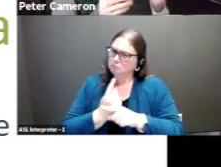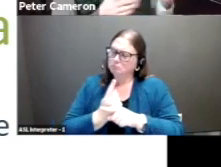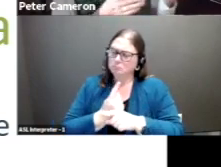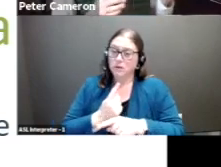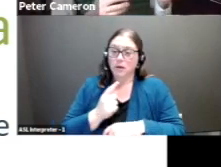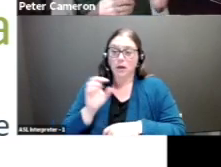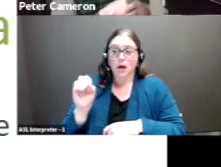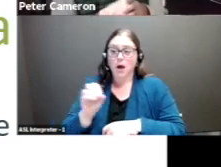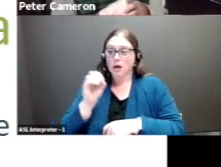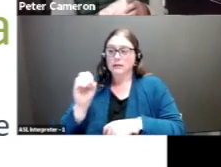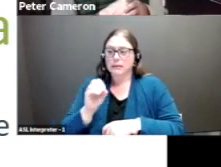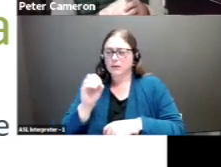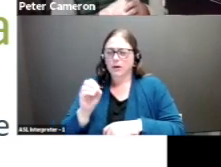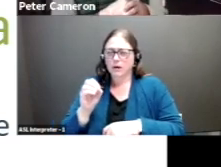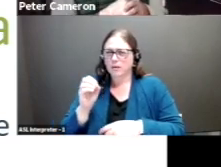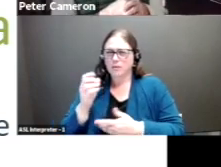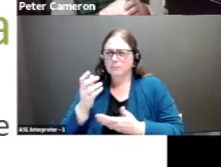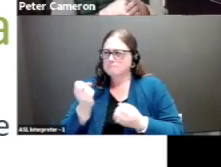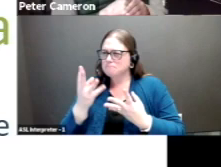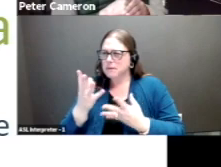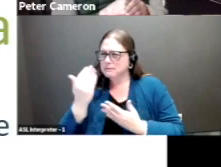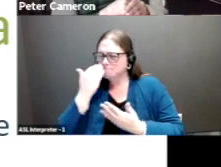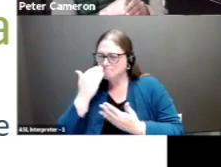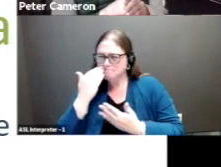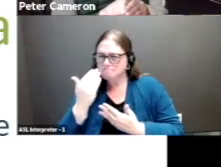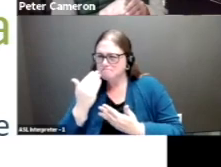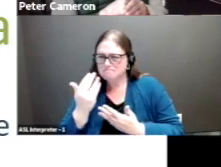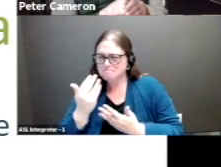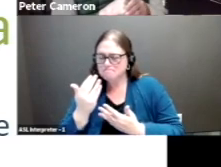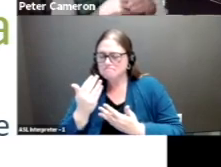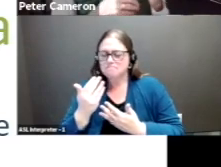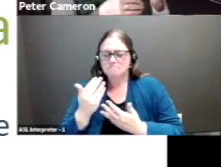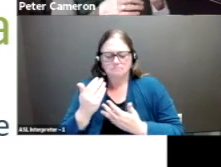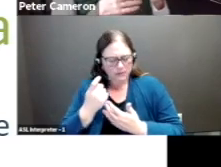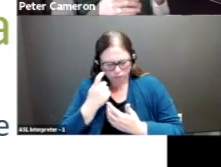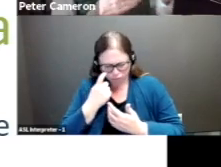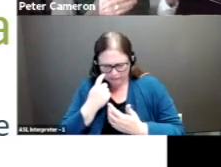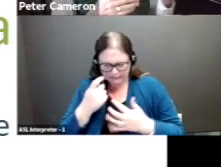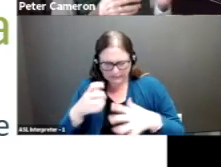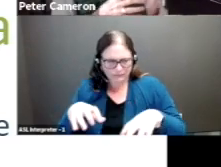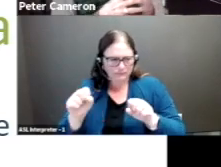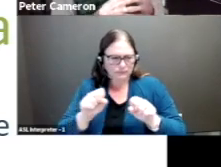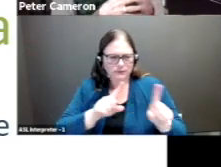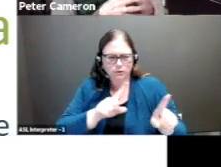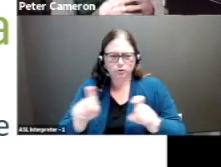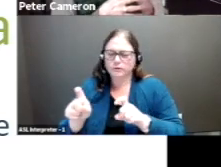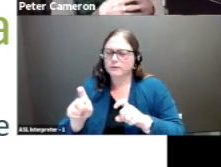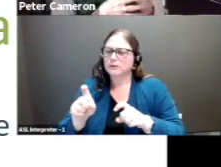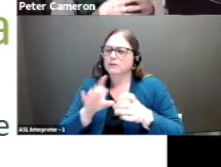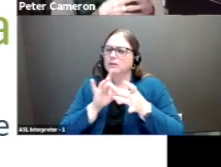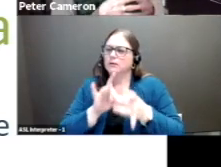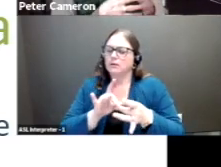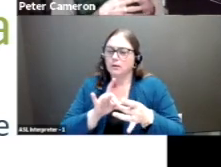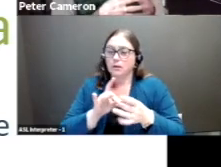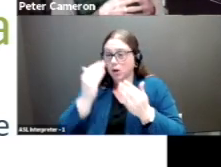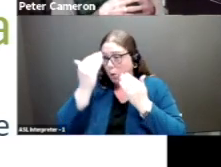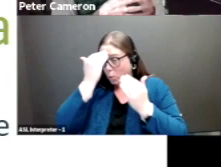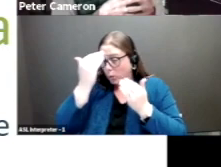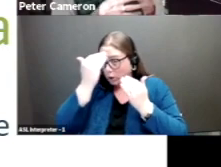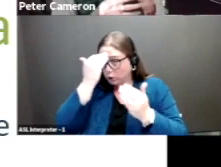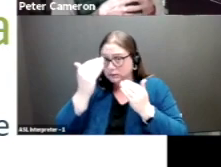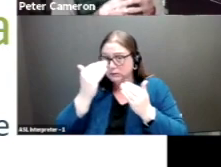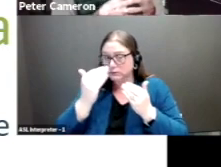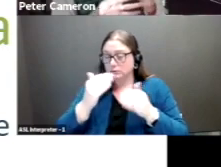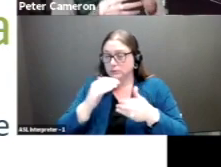as well known. We actually did a survey of all the awareness factor of co-ops in Canada.